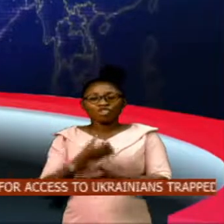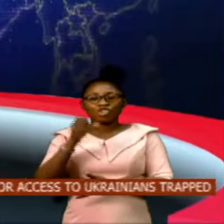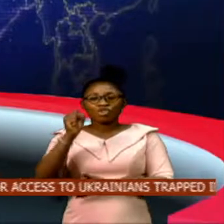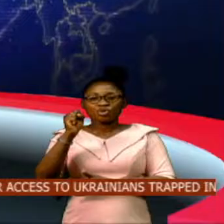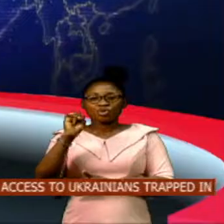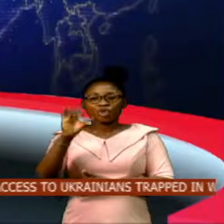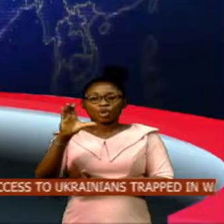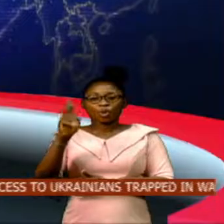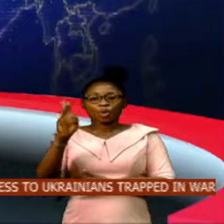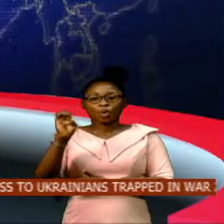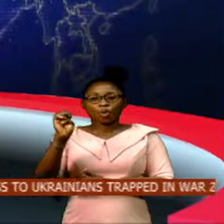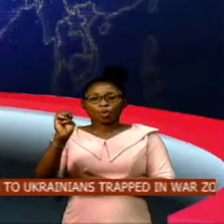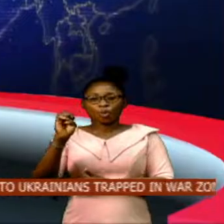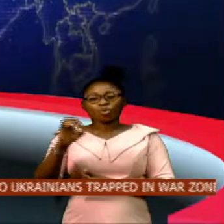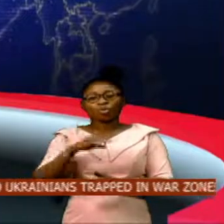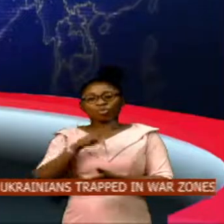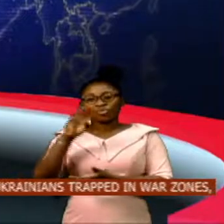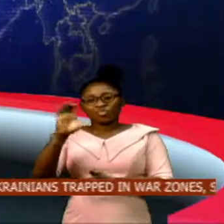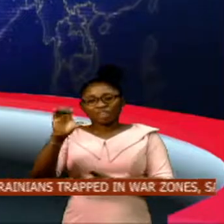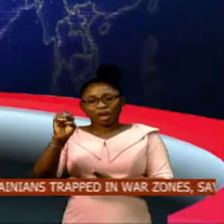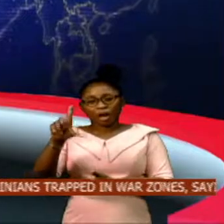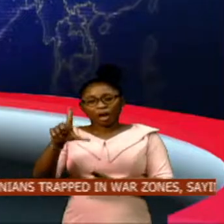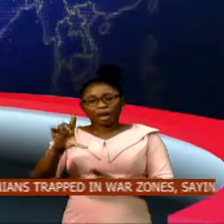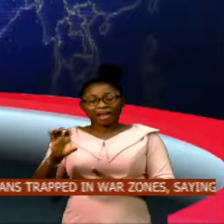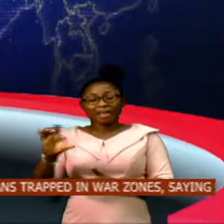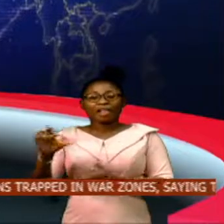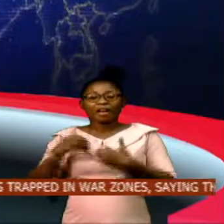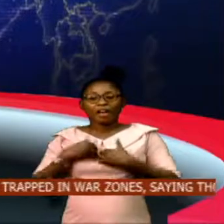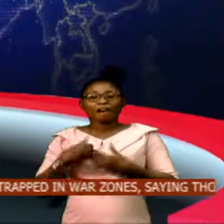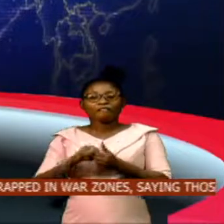cell research and treatment center suffered a setback at a public hearing held by